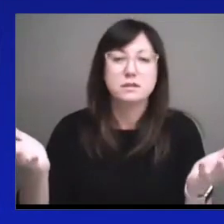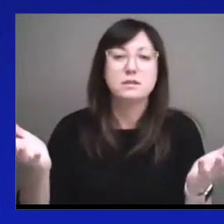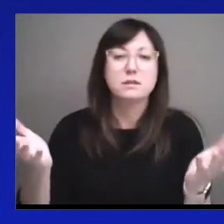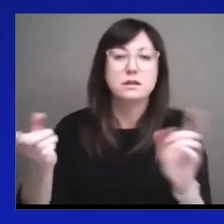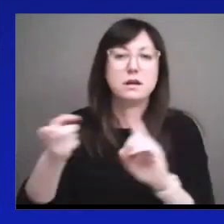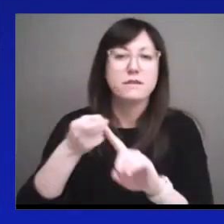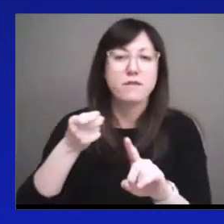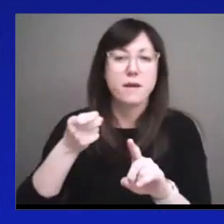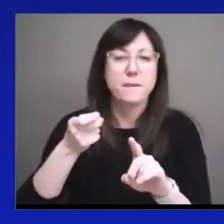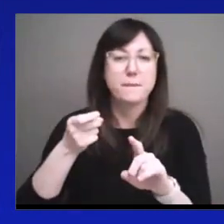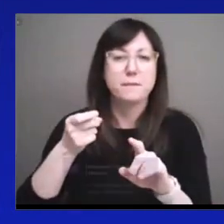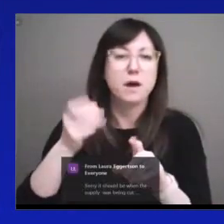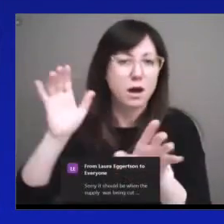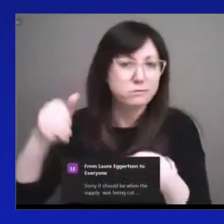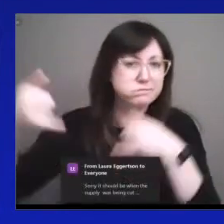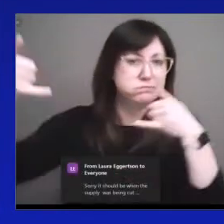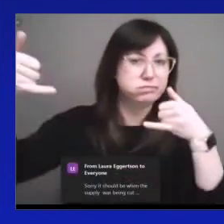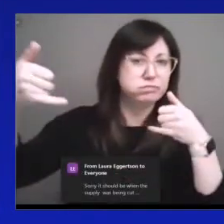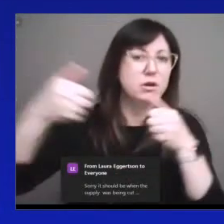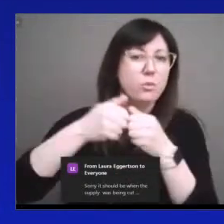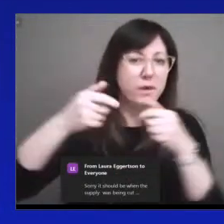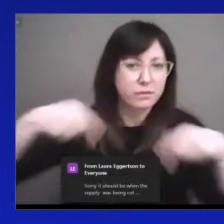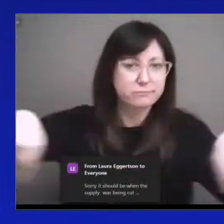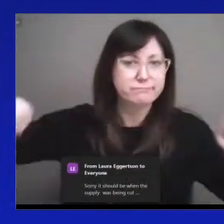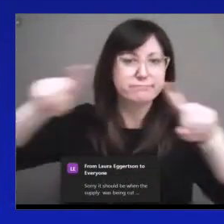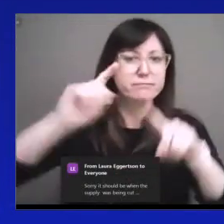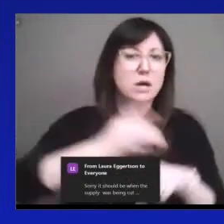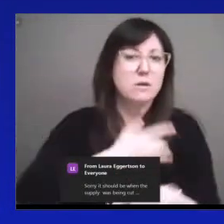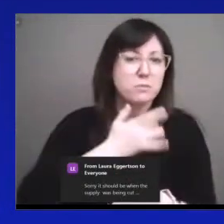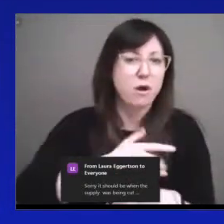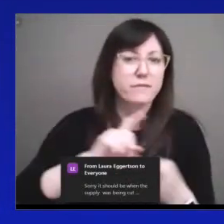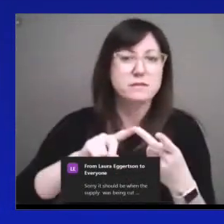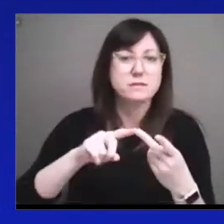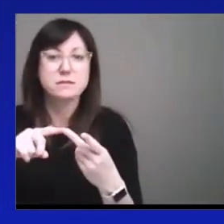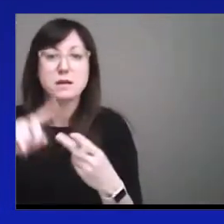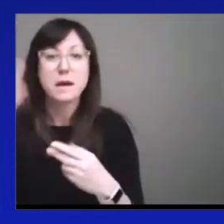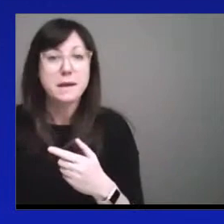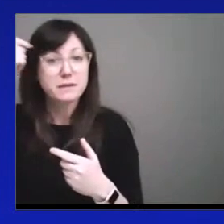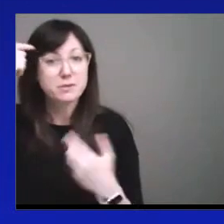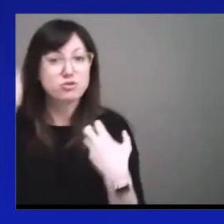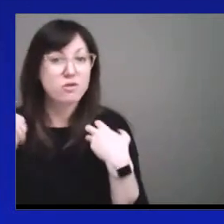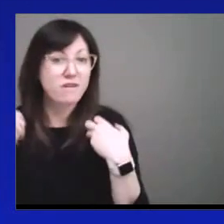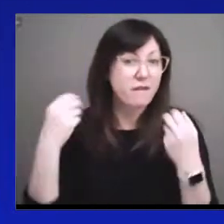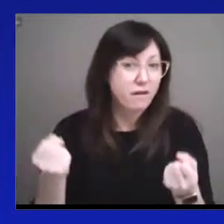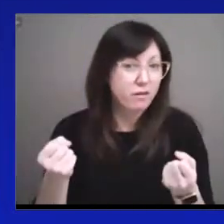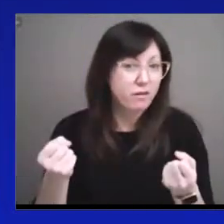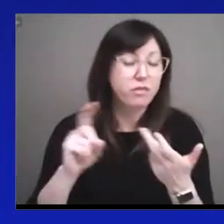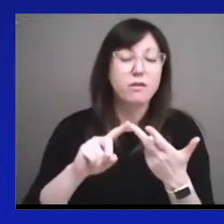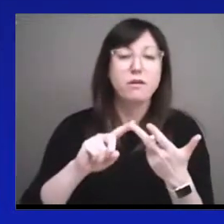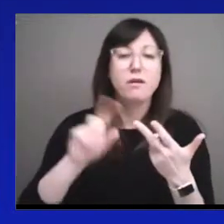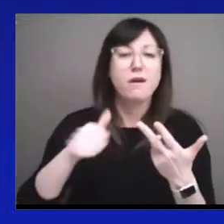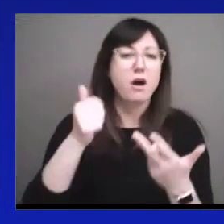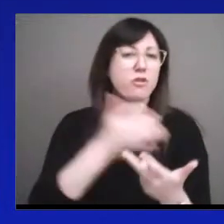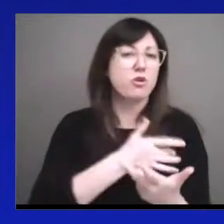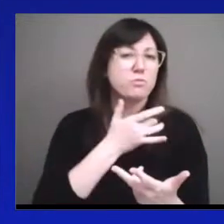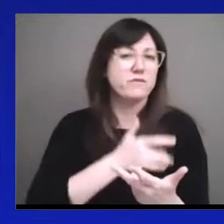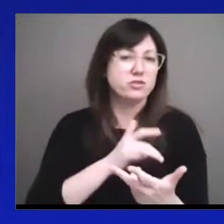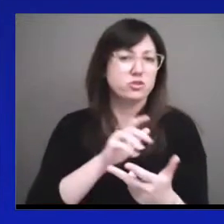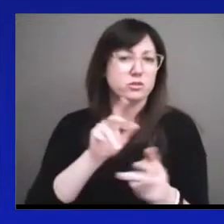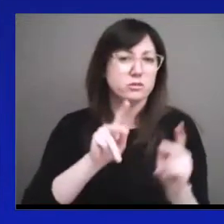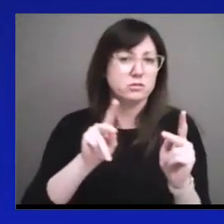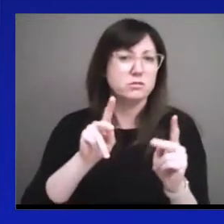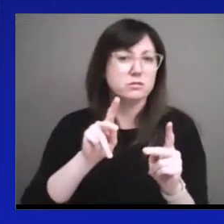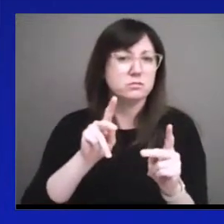Teams call with the province, the Ministry of Health, along with other provincial contributors to the